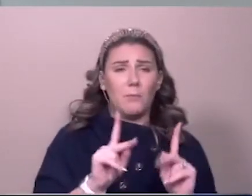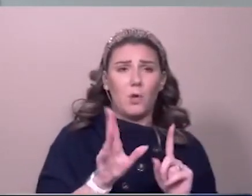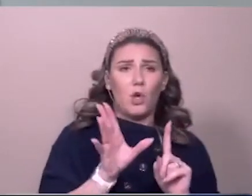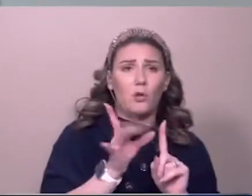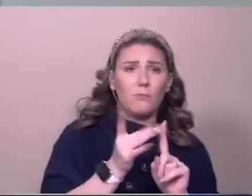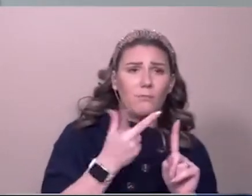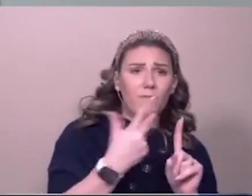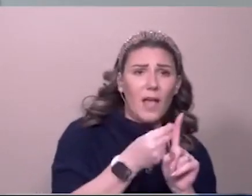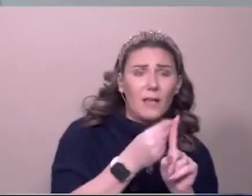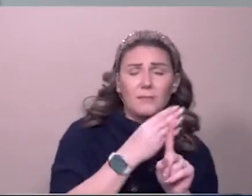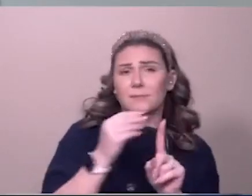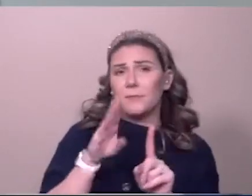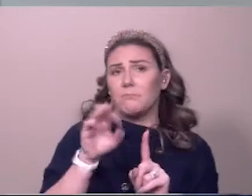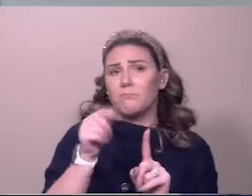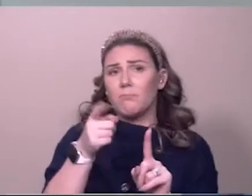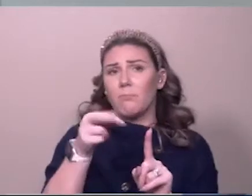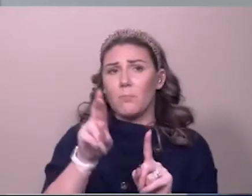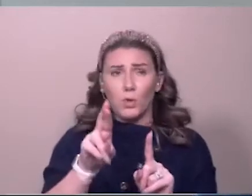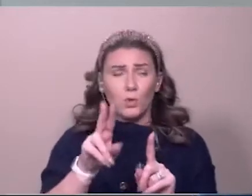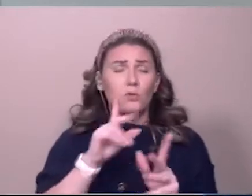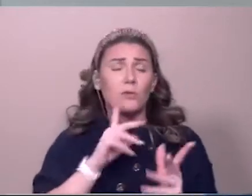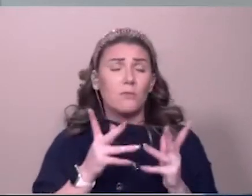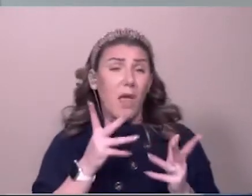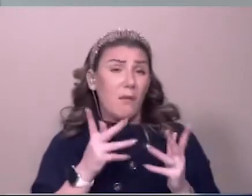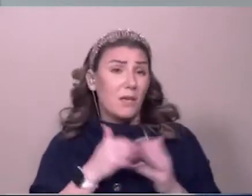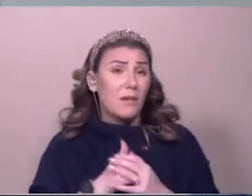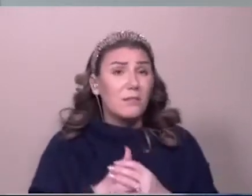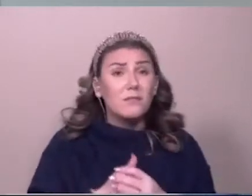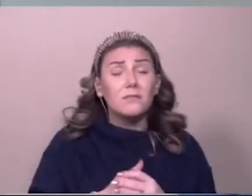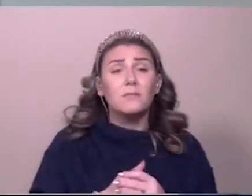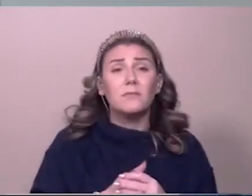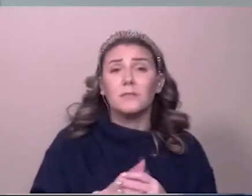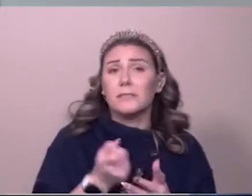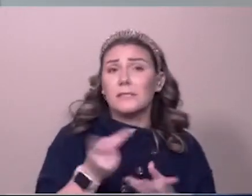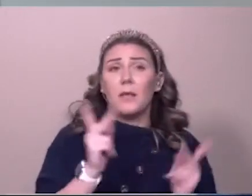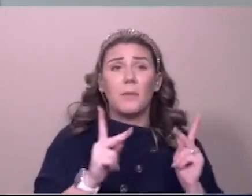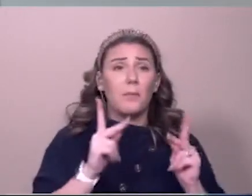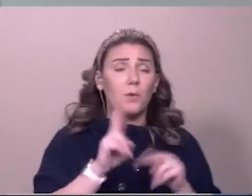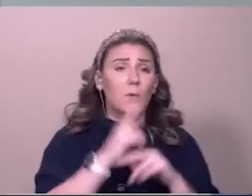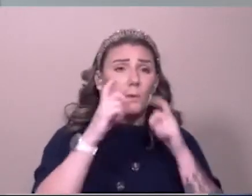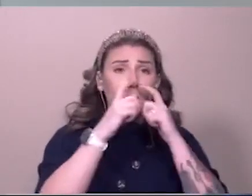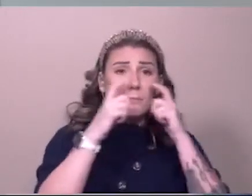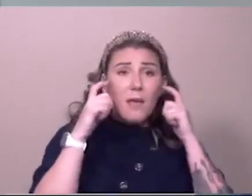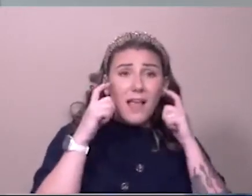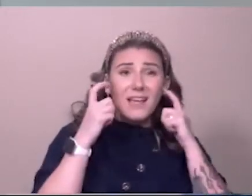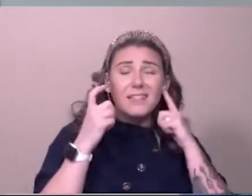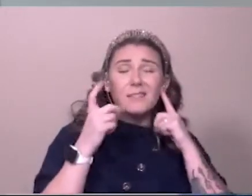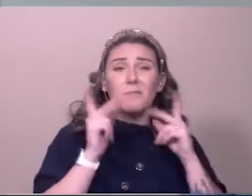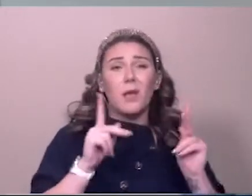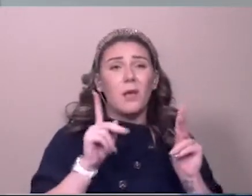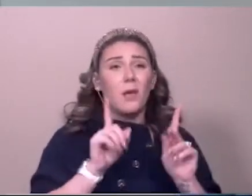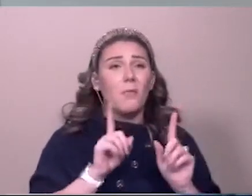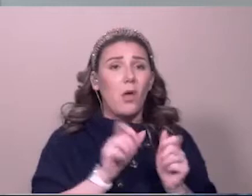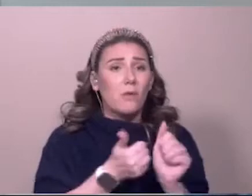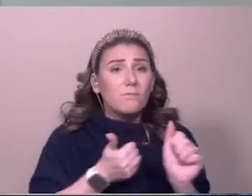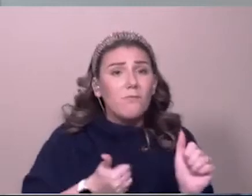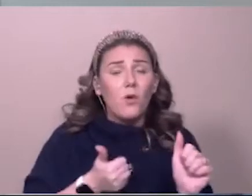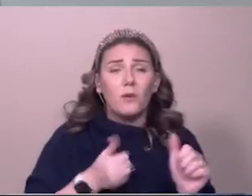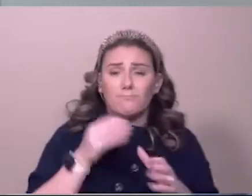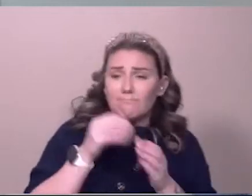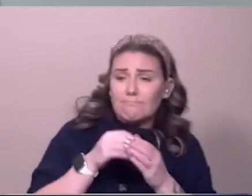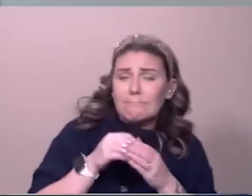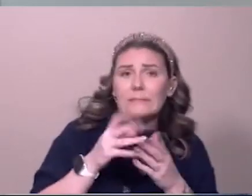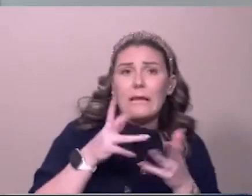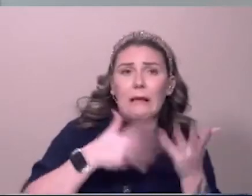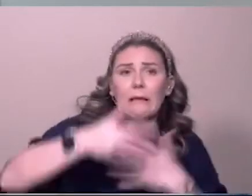it's going to increase in a little bit. Maybe some people are wearing masks as well. Some people are avoiding, indoor gatherings